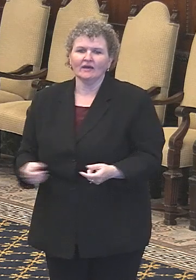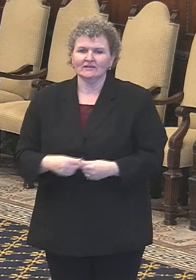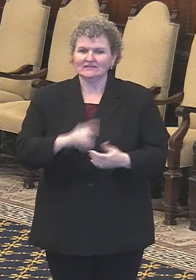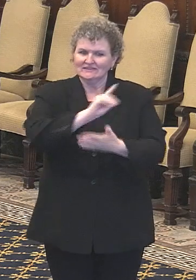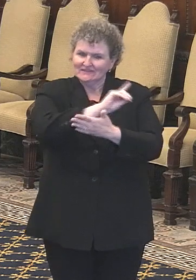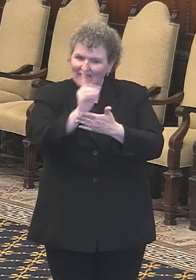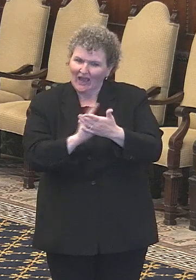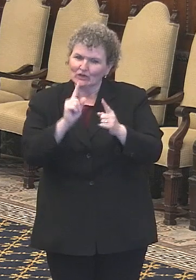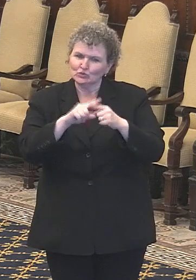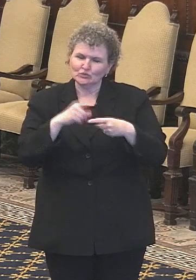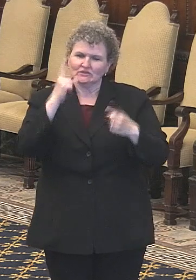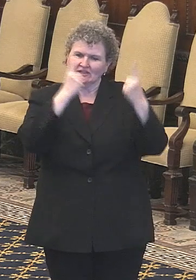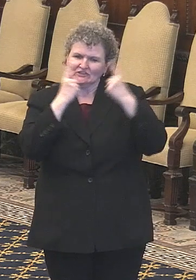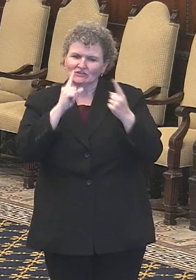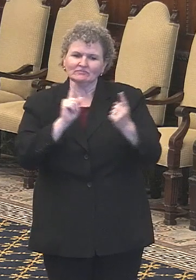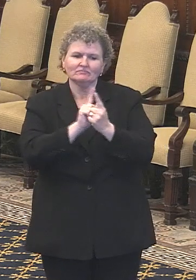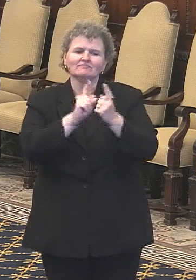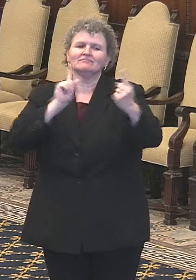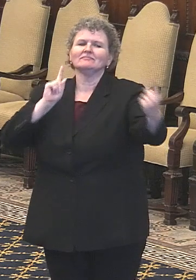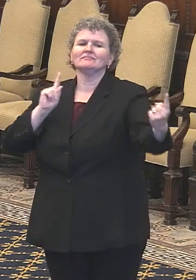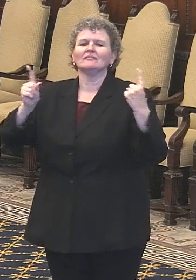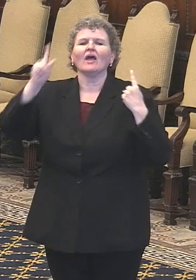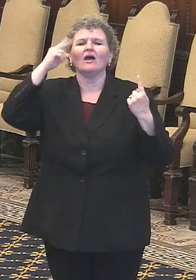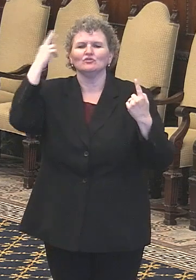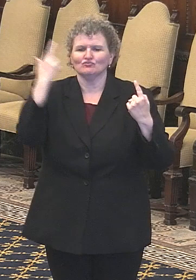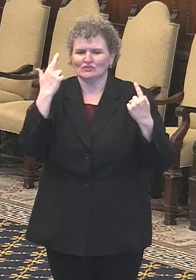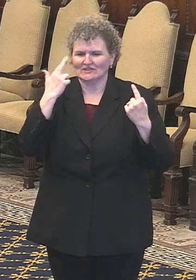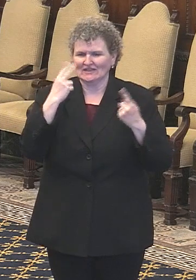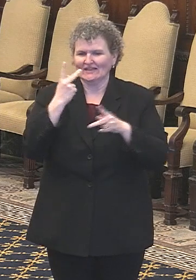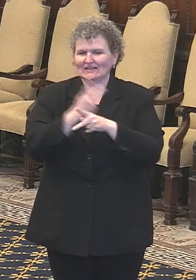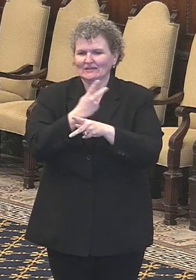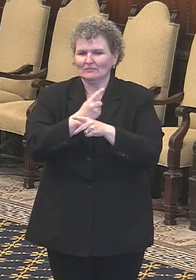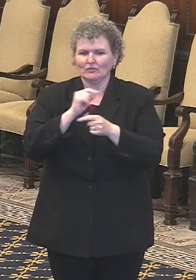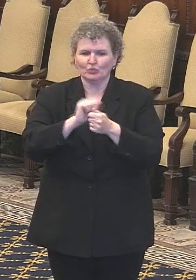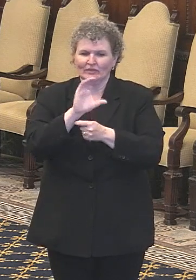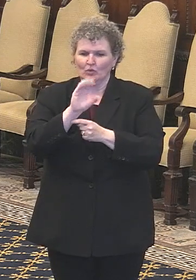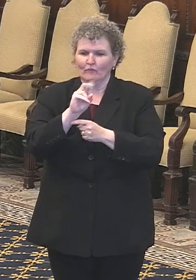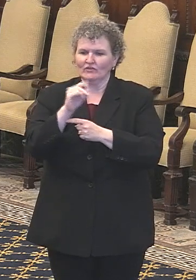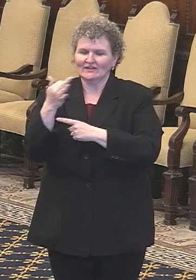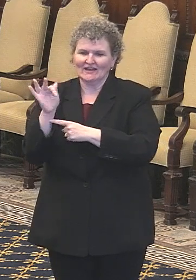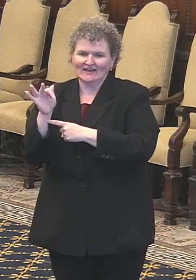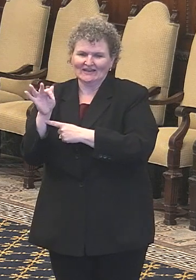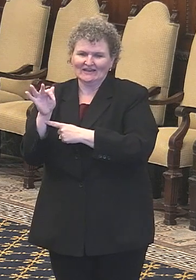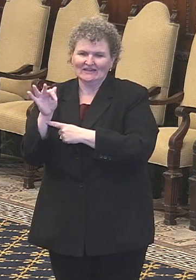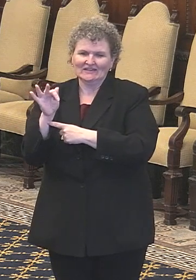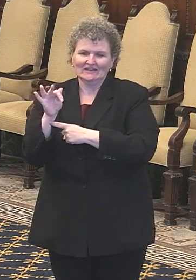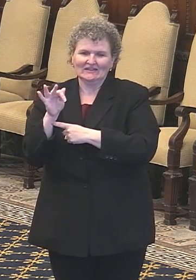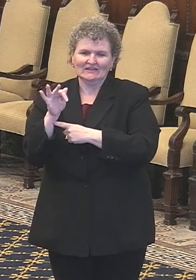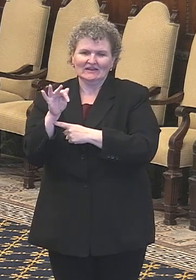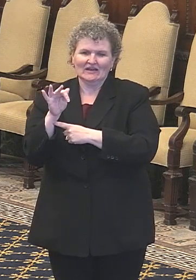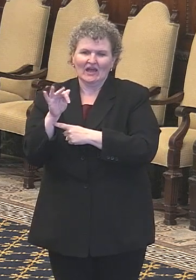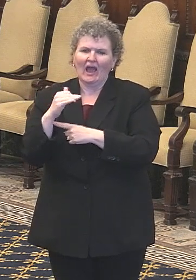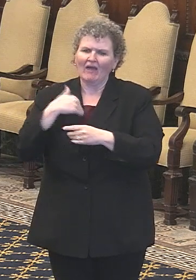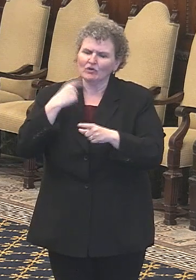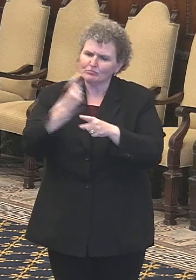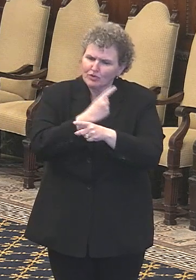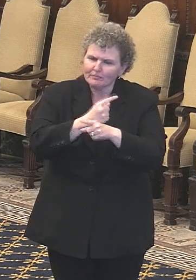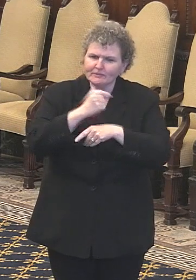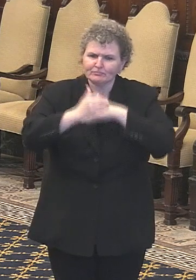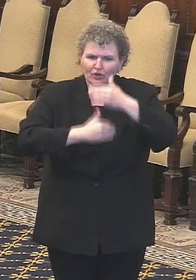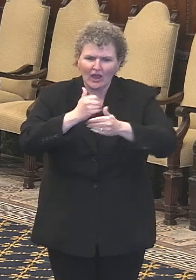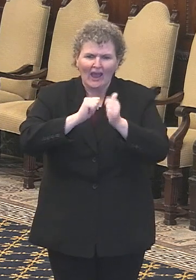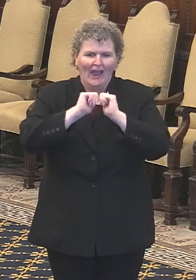and other COVID-19 logistics in mind from the very beginning, including procedures for the distribution of the grab-and-go